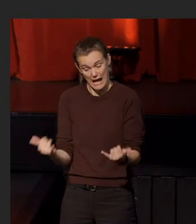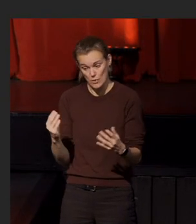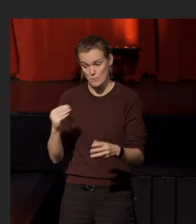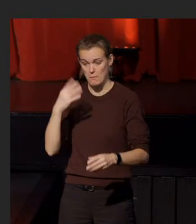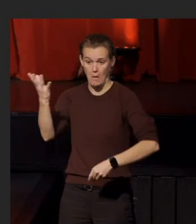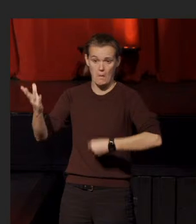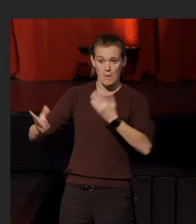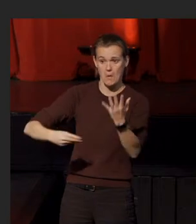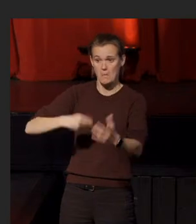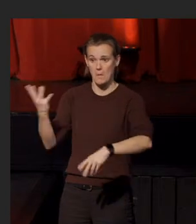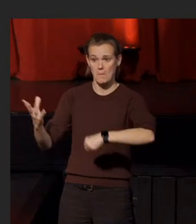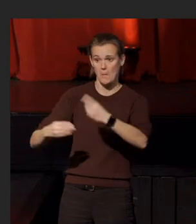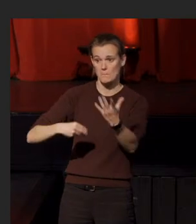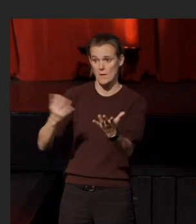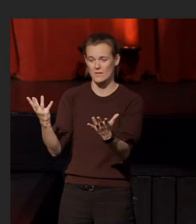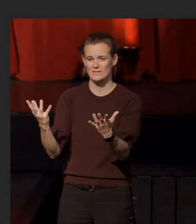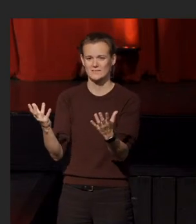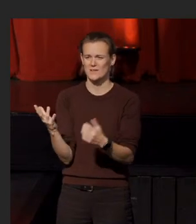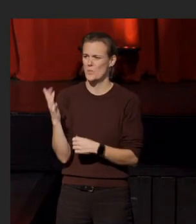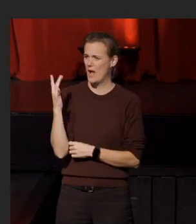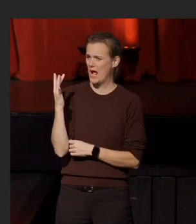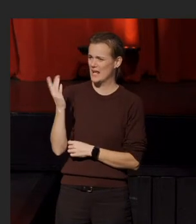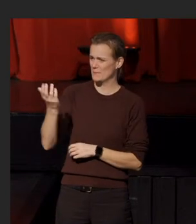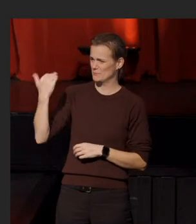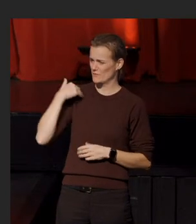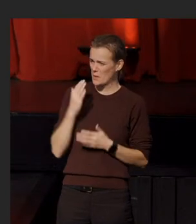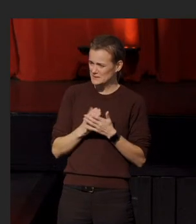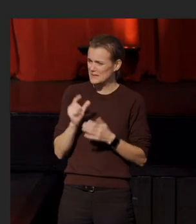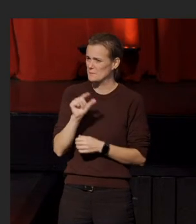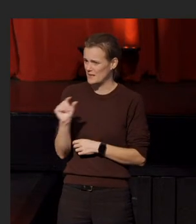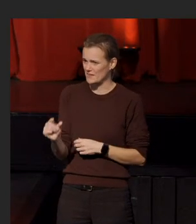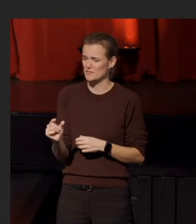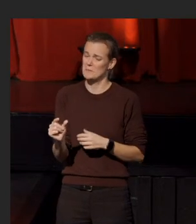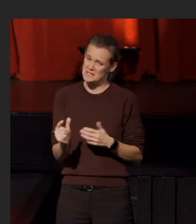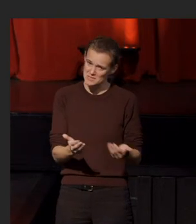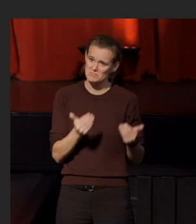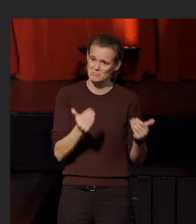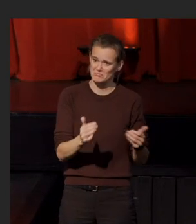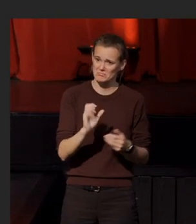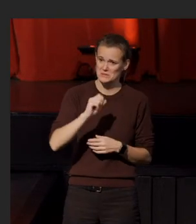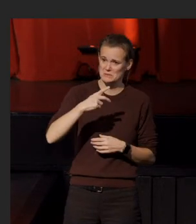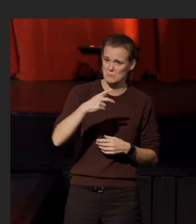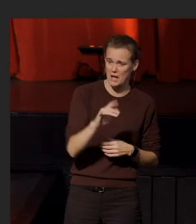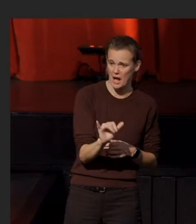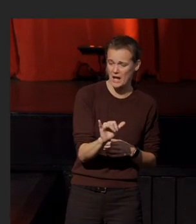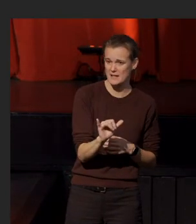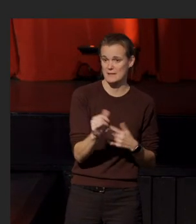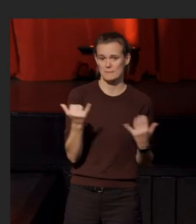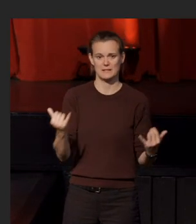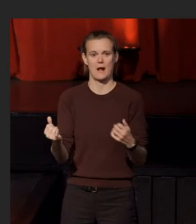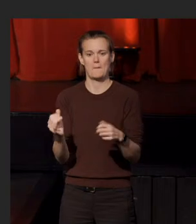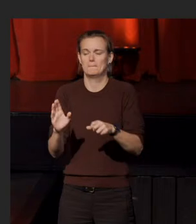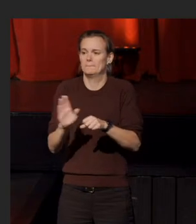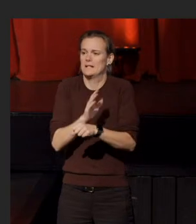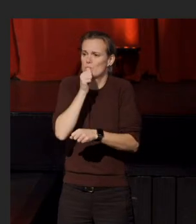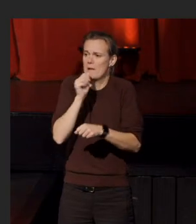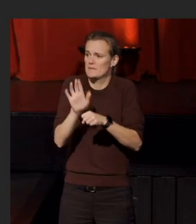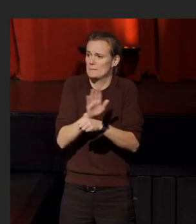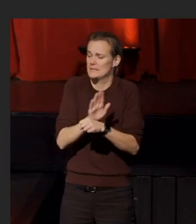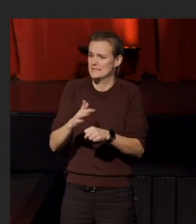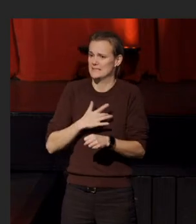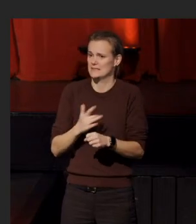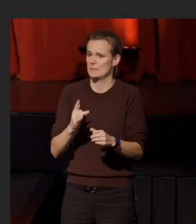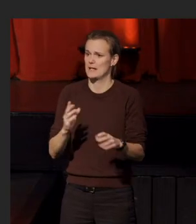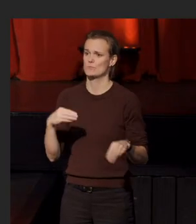kind of take a step back to understand this, and I know we're going to talk about some of this, but I'd like to get it on the table right at the beginning. We